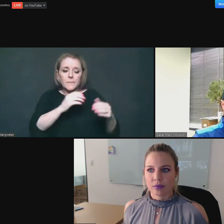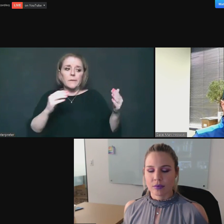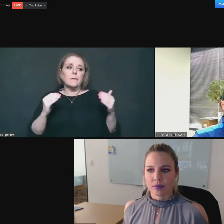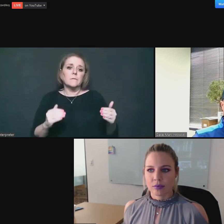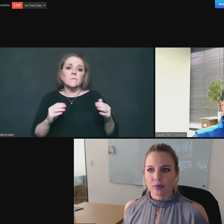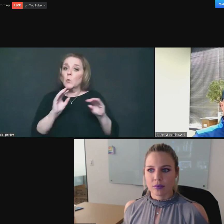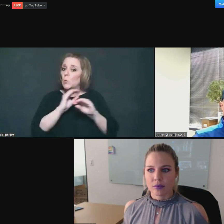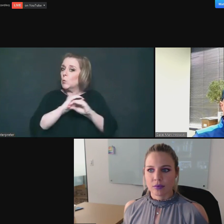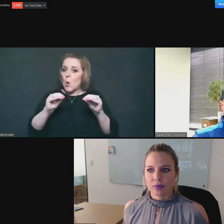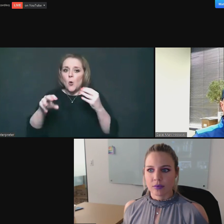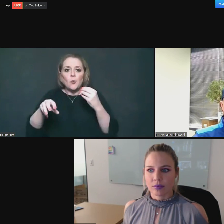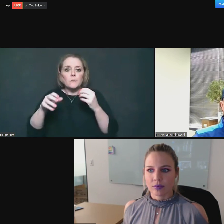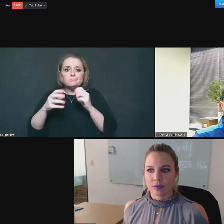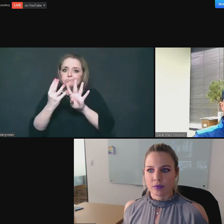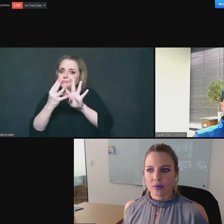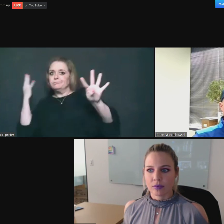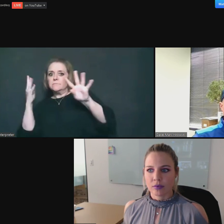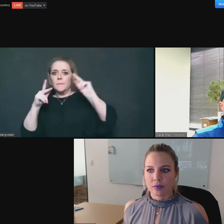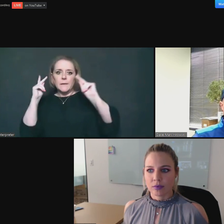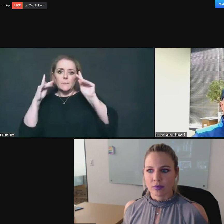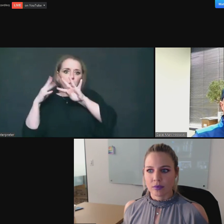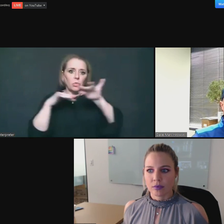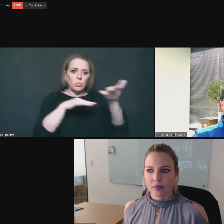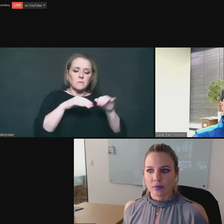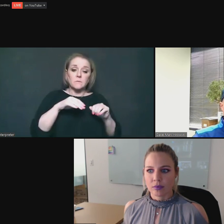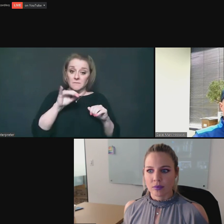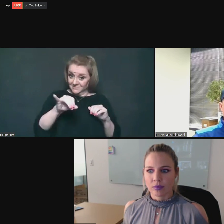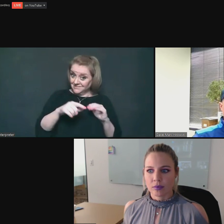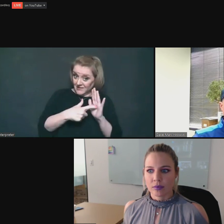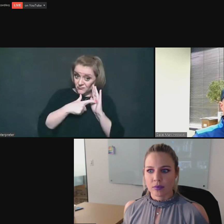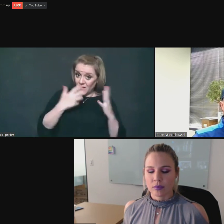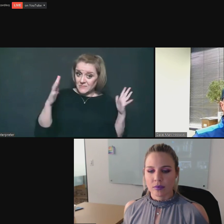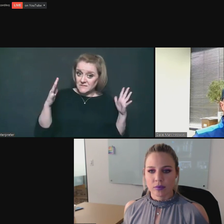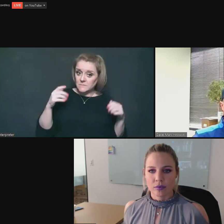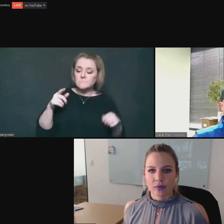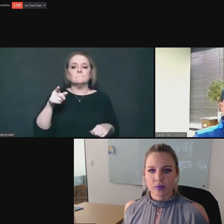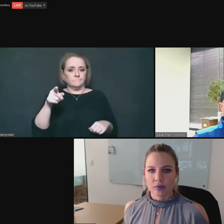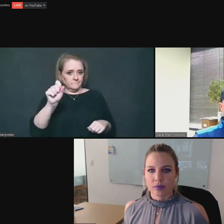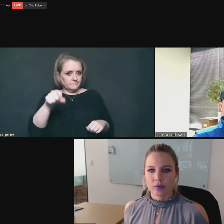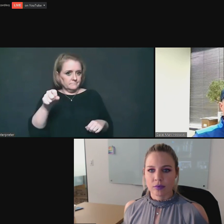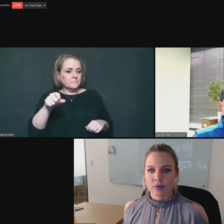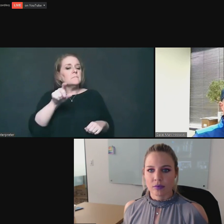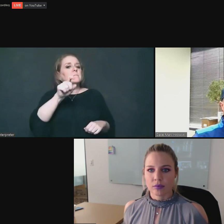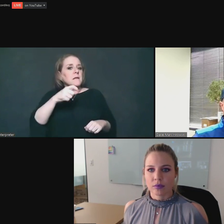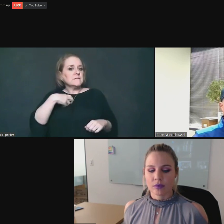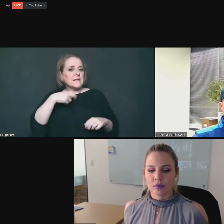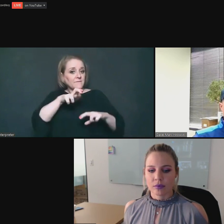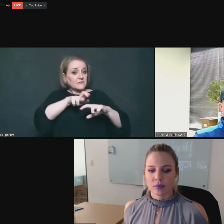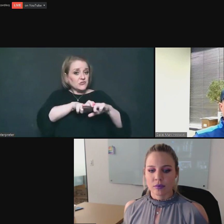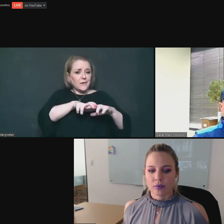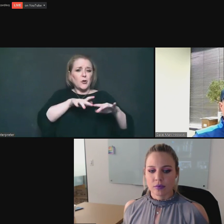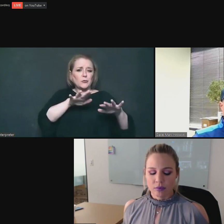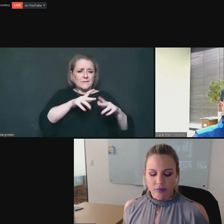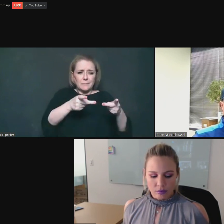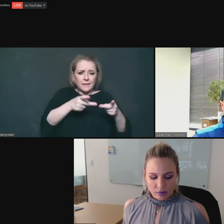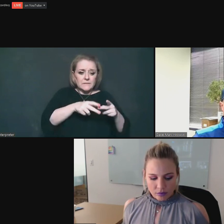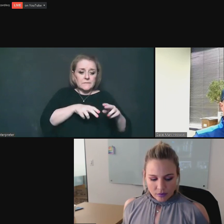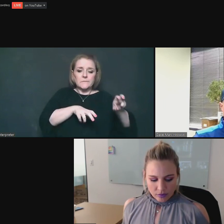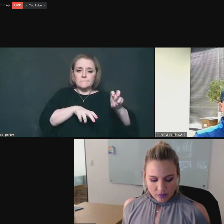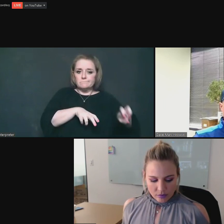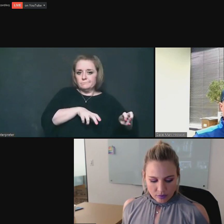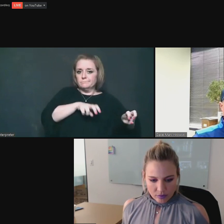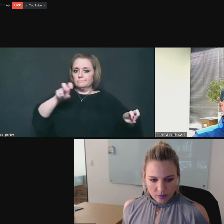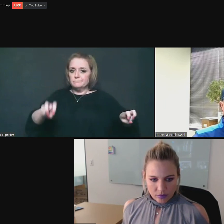additional people. Those are the requirements for the Lubbock Safe? Yeah, making sure their stations are socially distanced. Some of those, some of